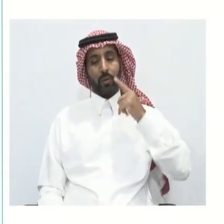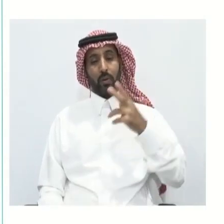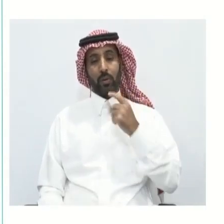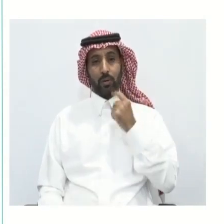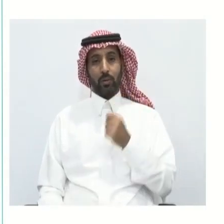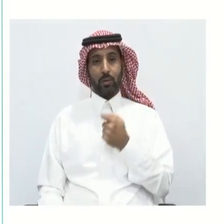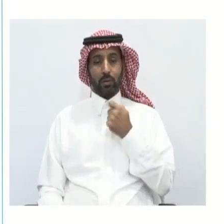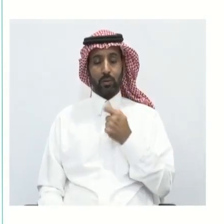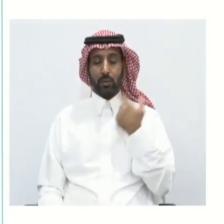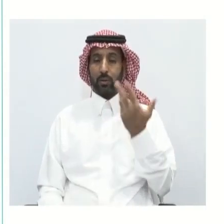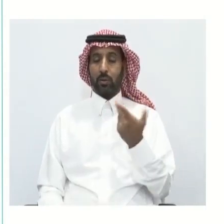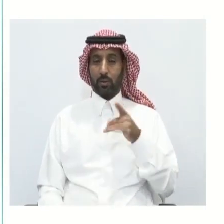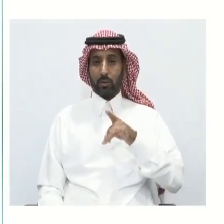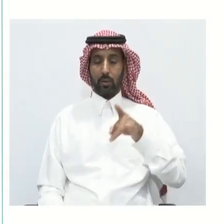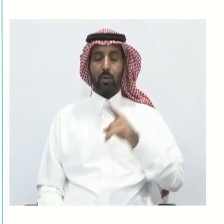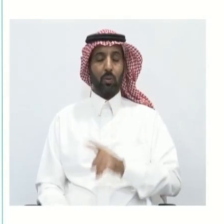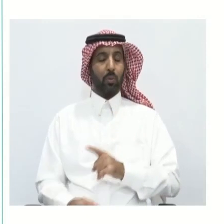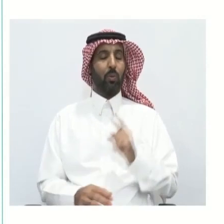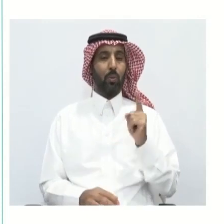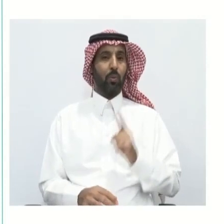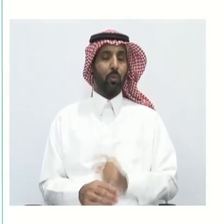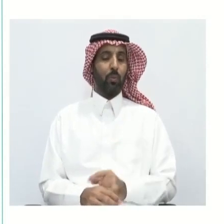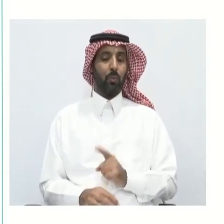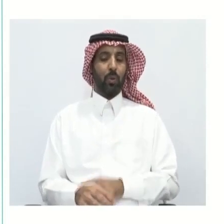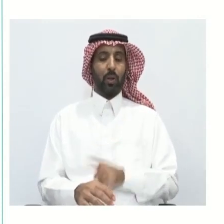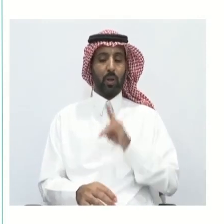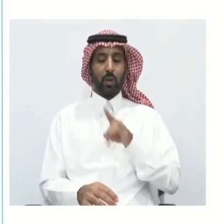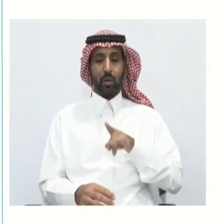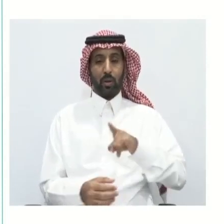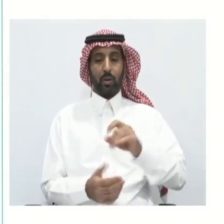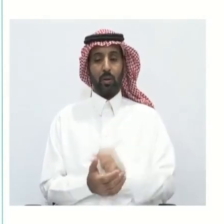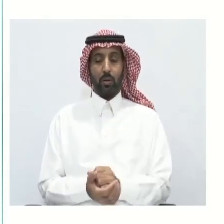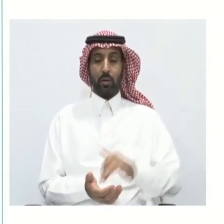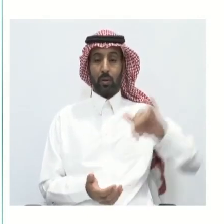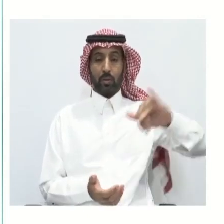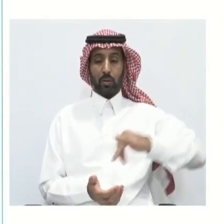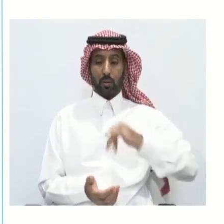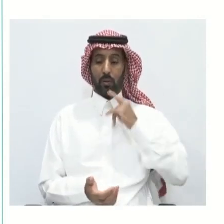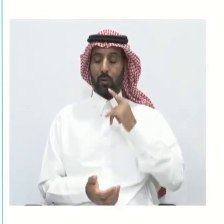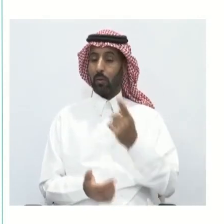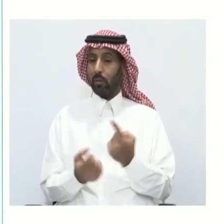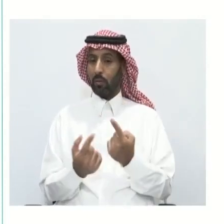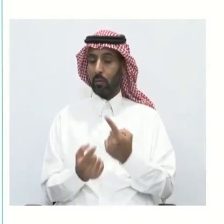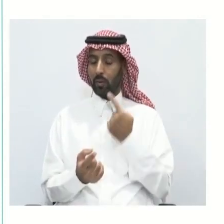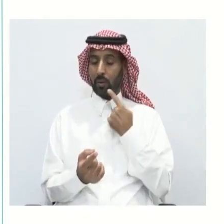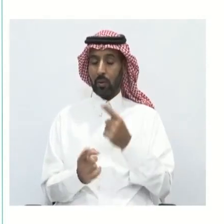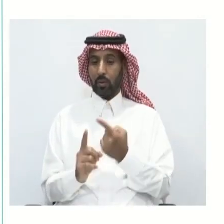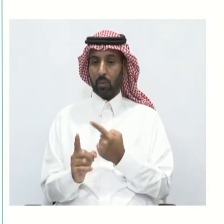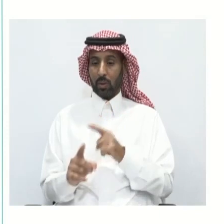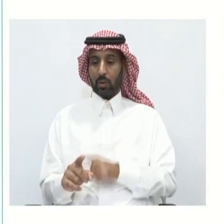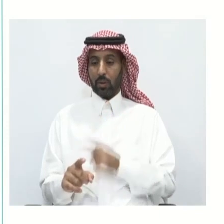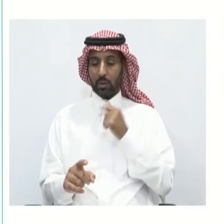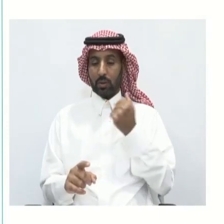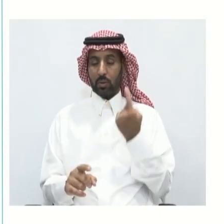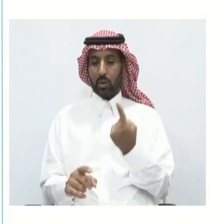the answer to the question when. Hurry, they will be here soon. I'm meeting her in an hour.